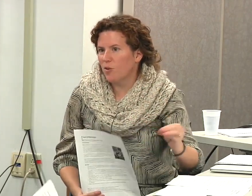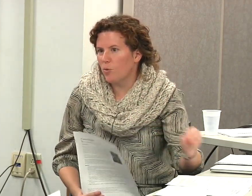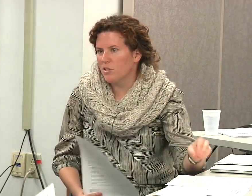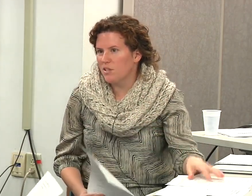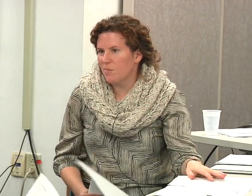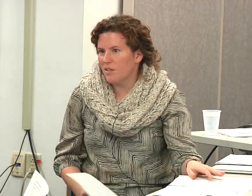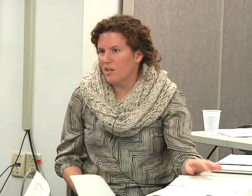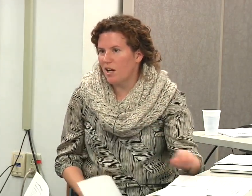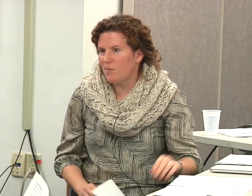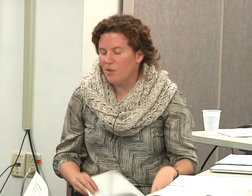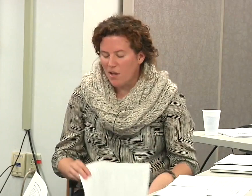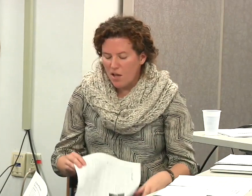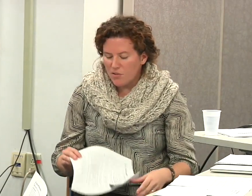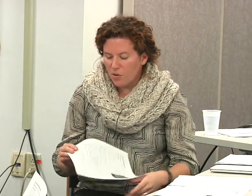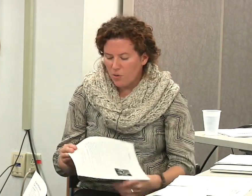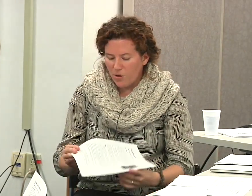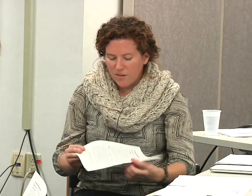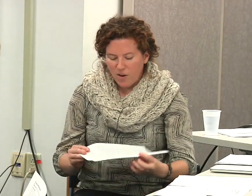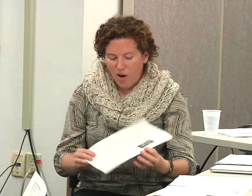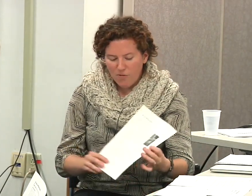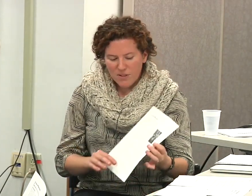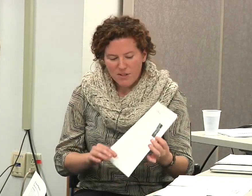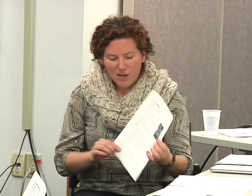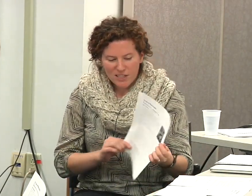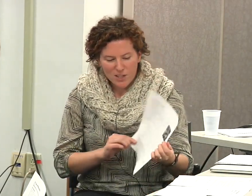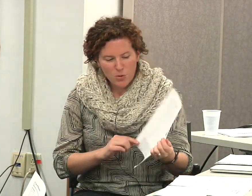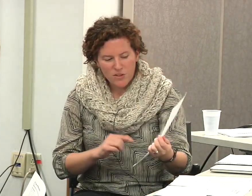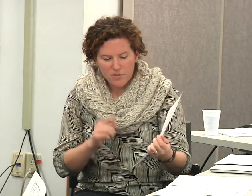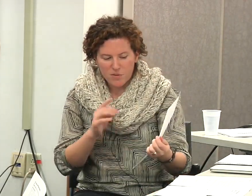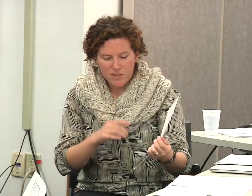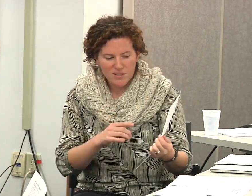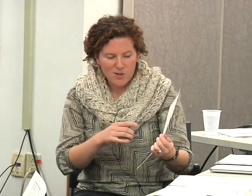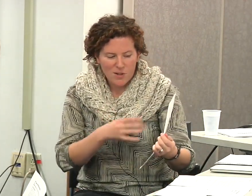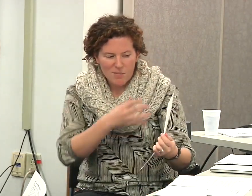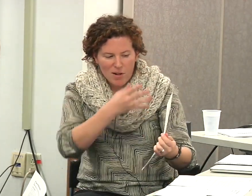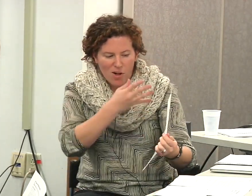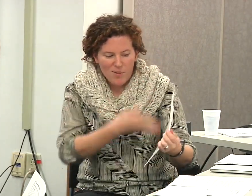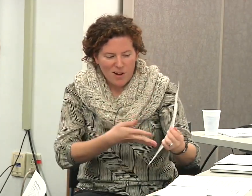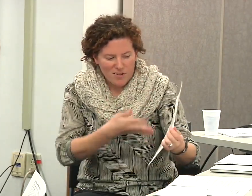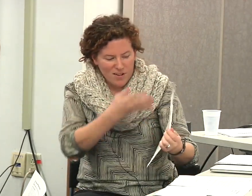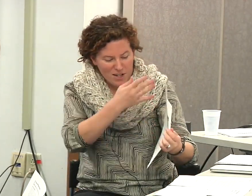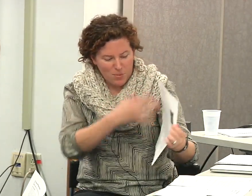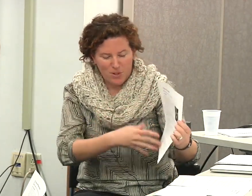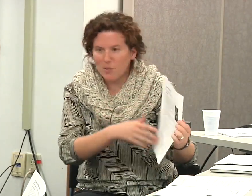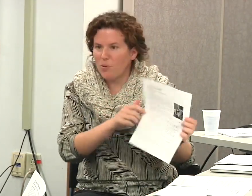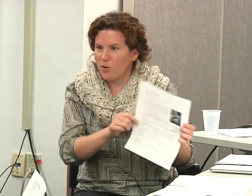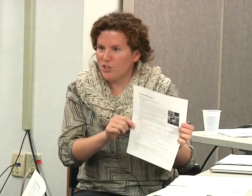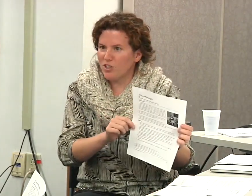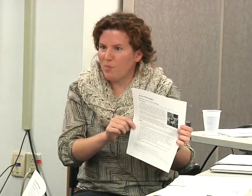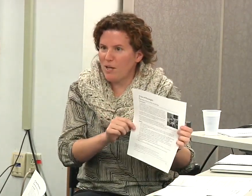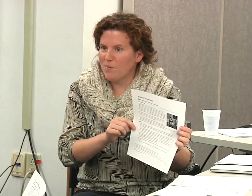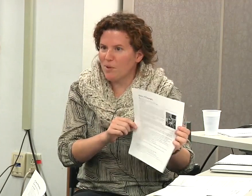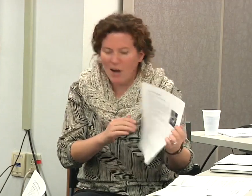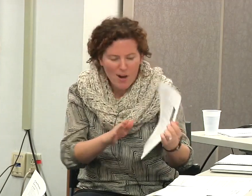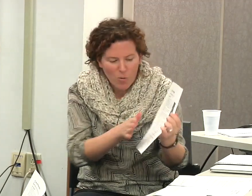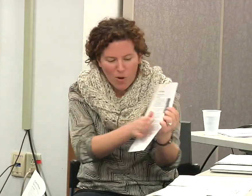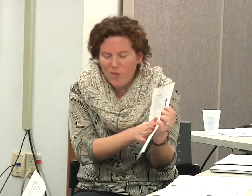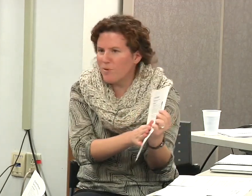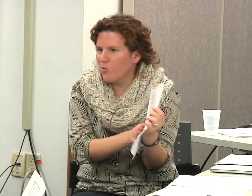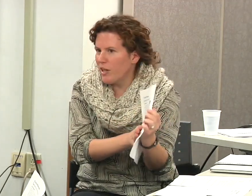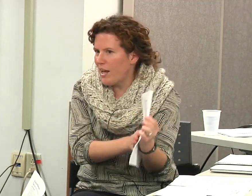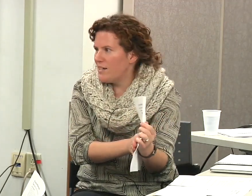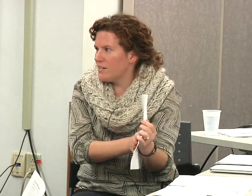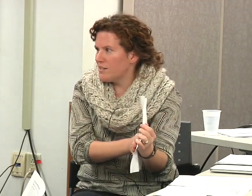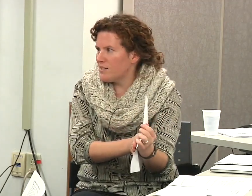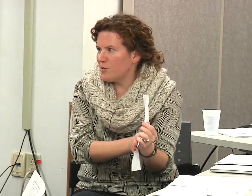talking about it together one step at a time. So often if I teach one that's from this center, it might all be on nice printable one sheet of paper, but I